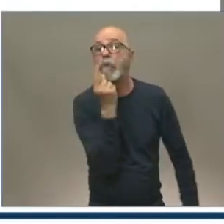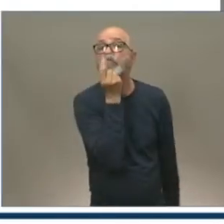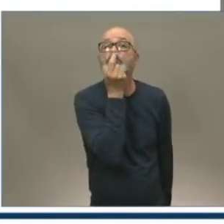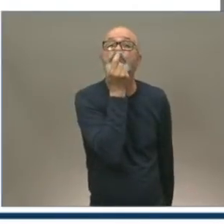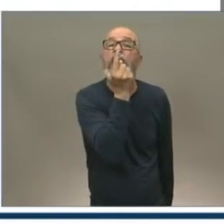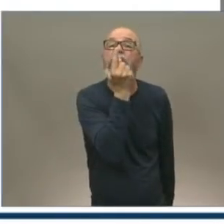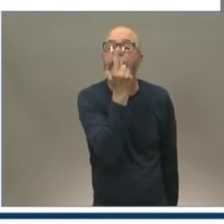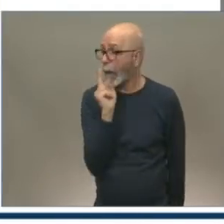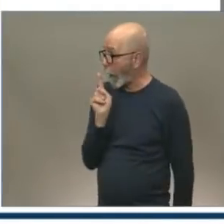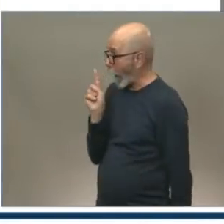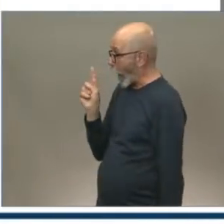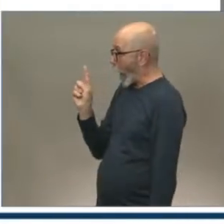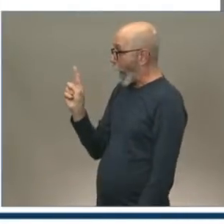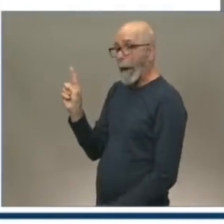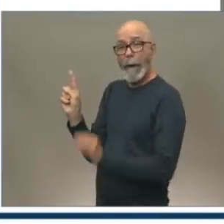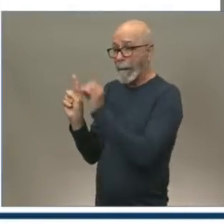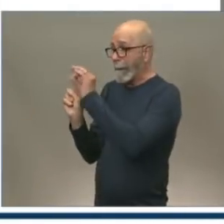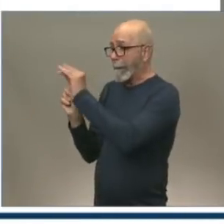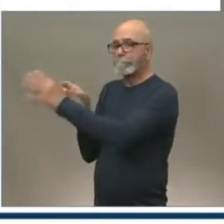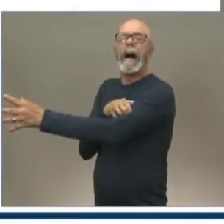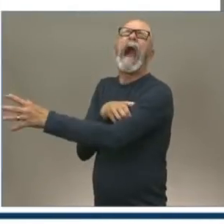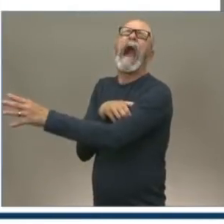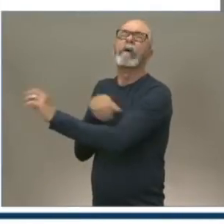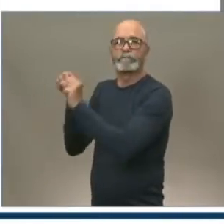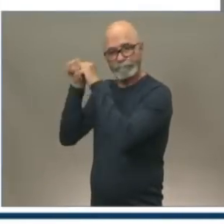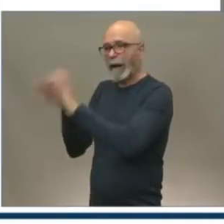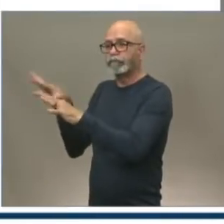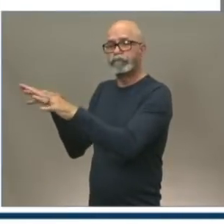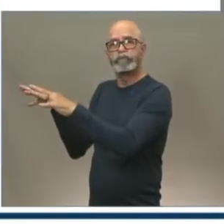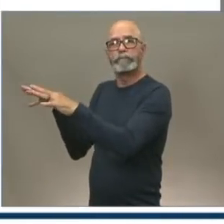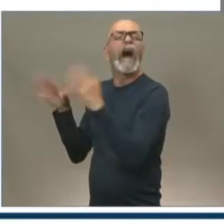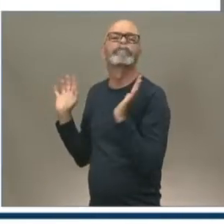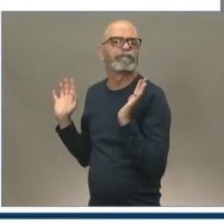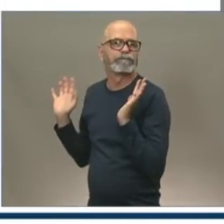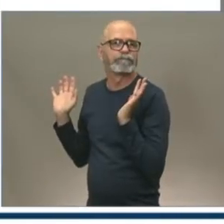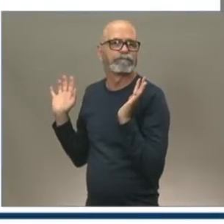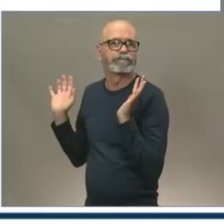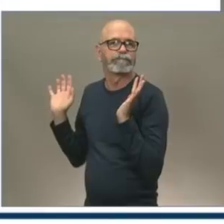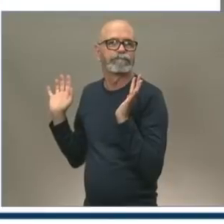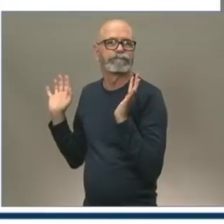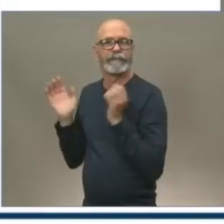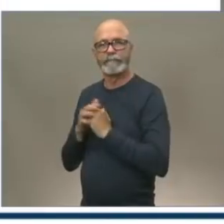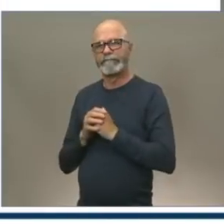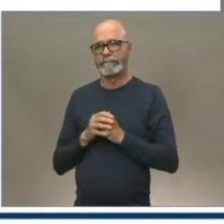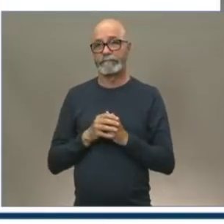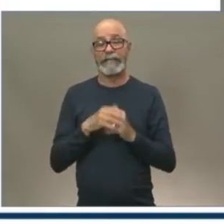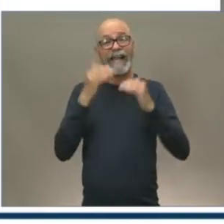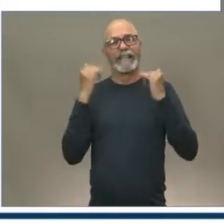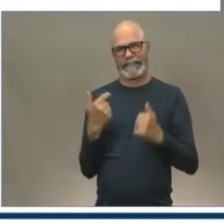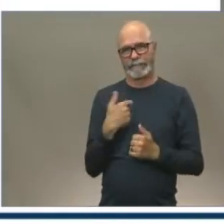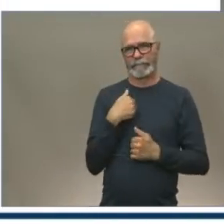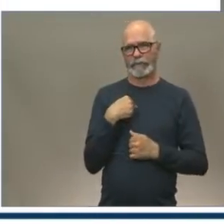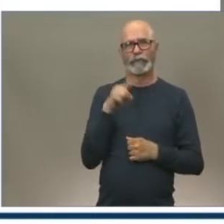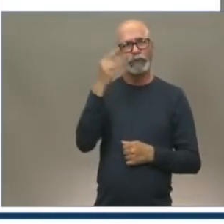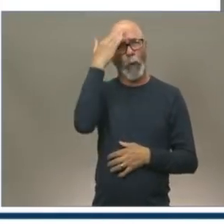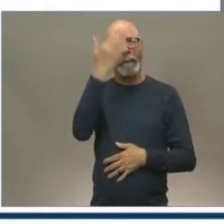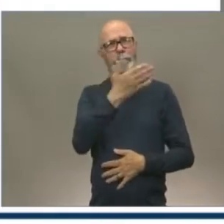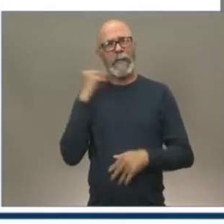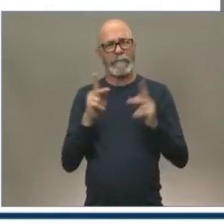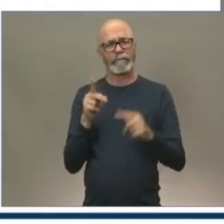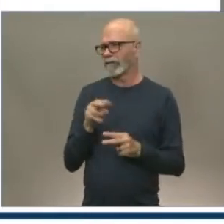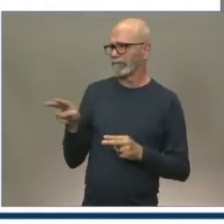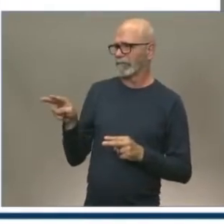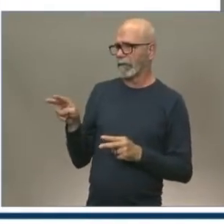not quarantining, but also Nova Scotians who chose to then socialize with people who they should have known should have been under